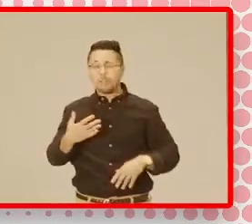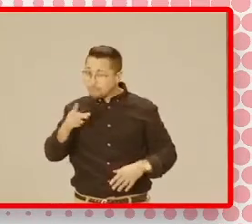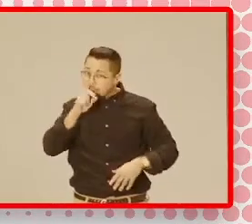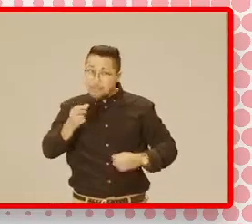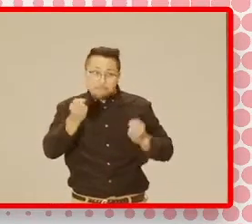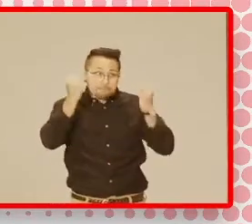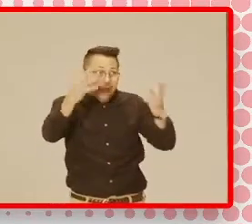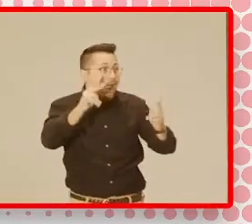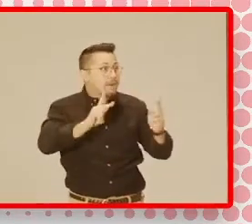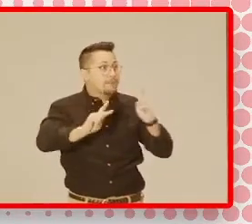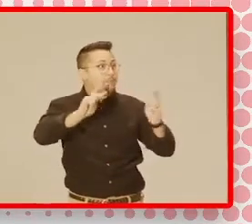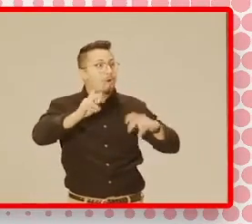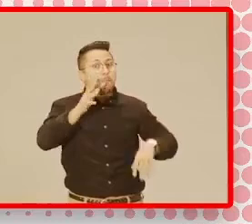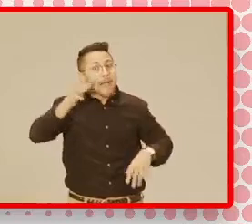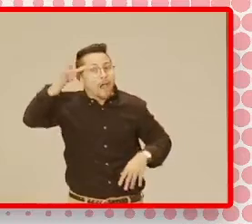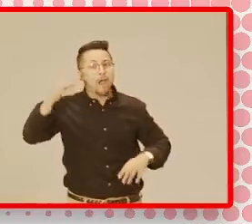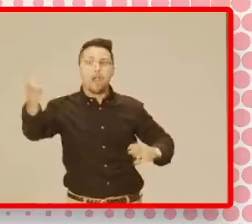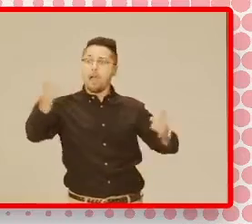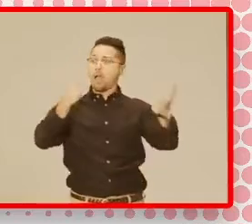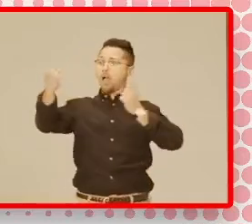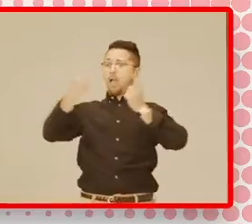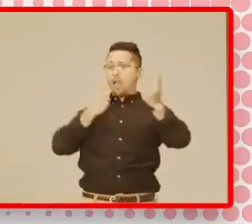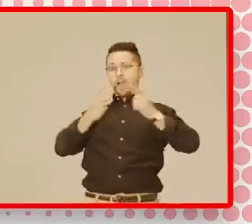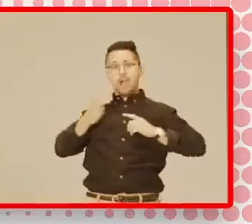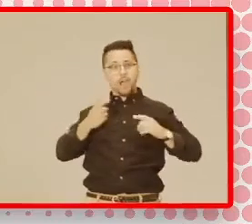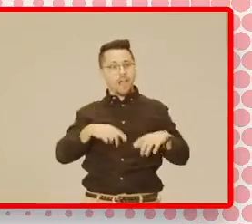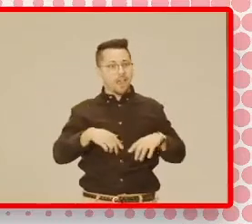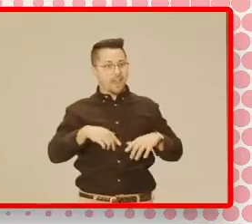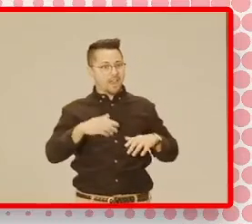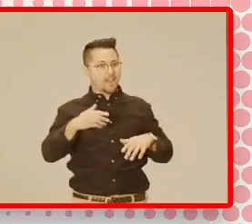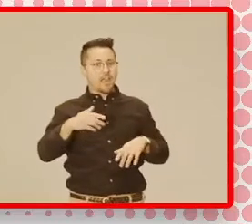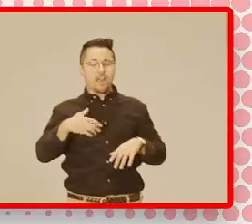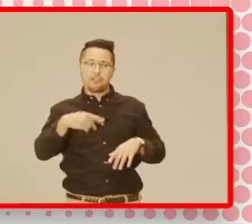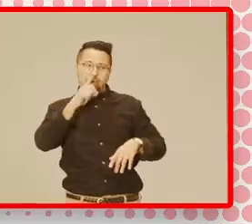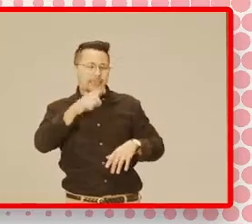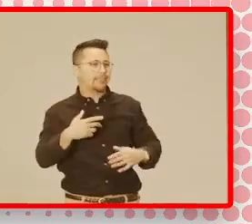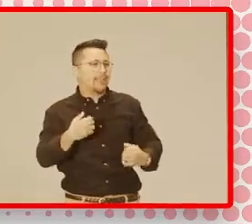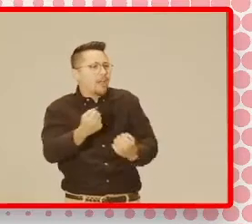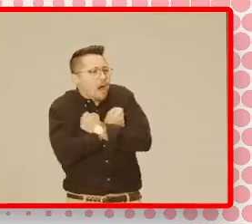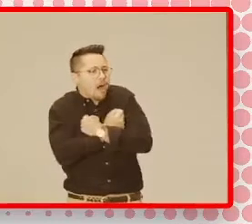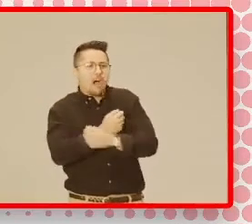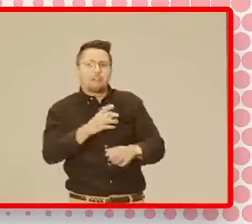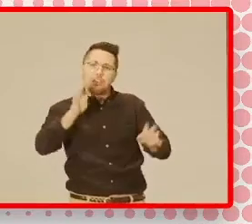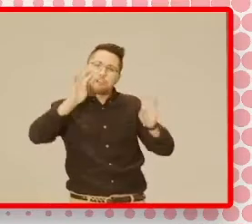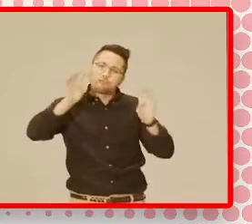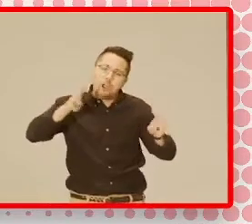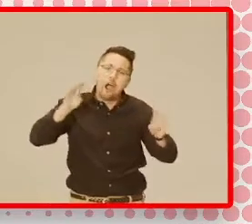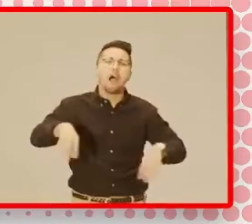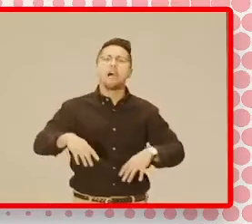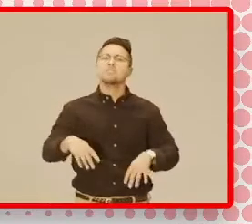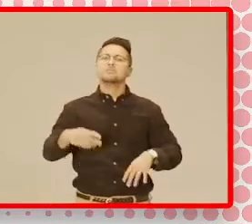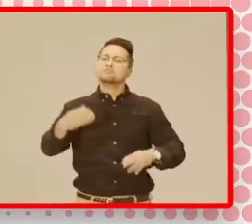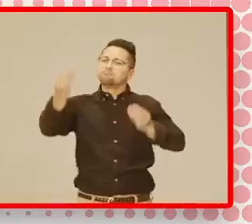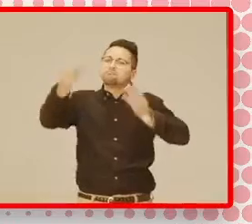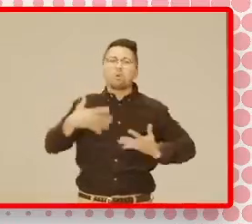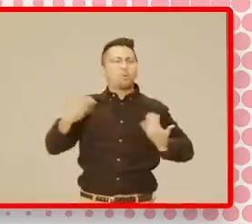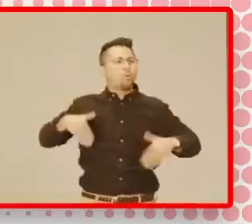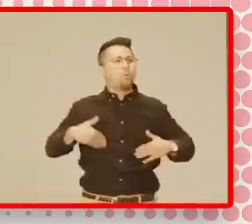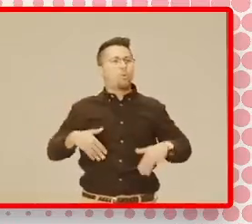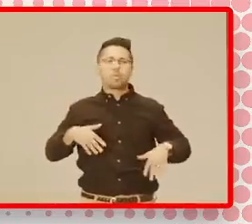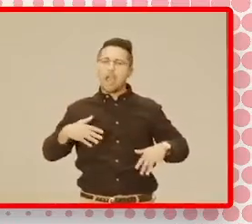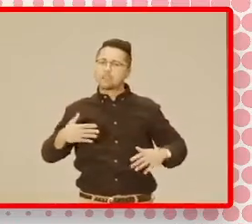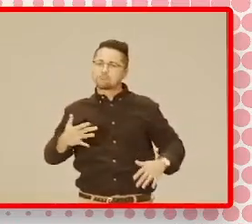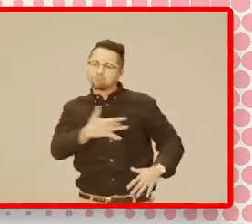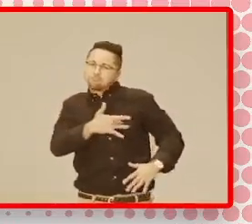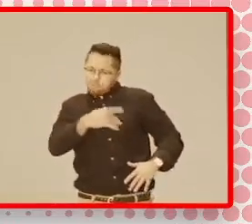race who sought us out and just cried on my shoulder and told us how wonderful this was for their kids. Hundreds